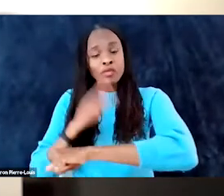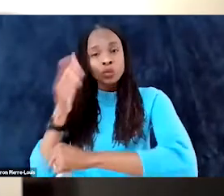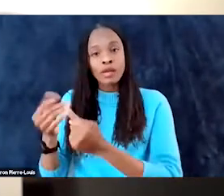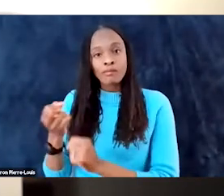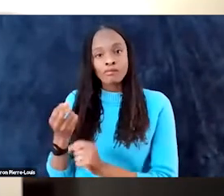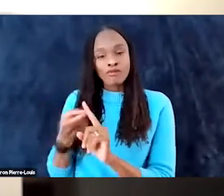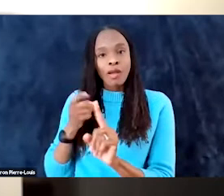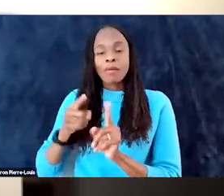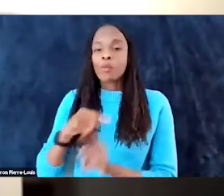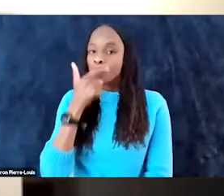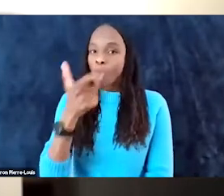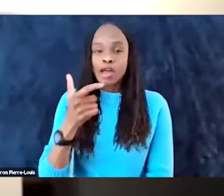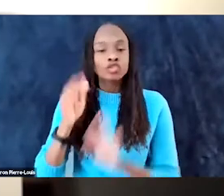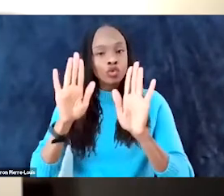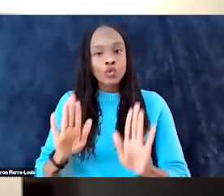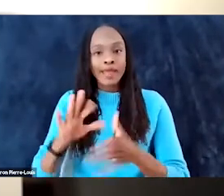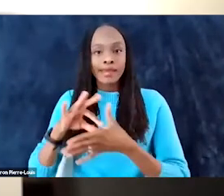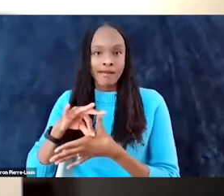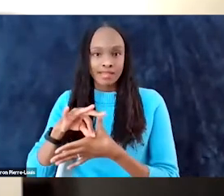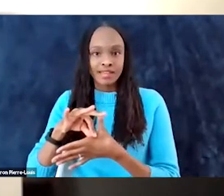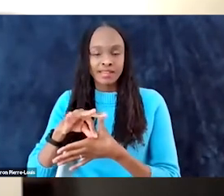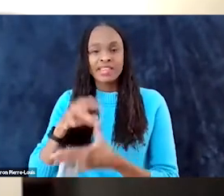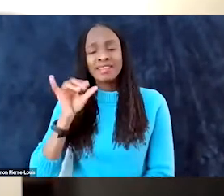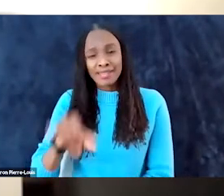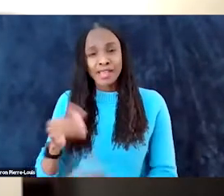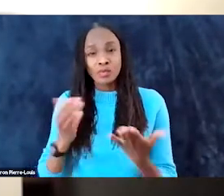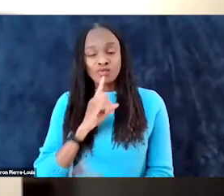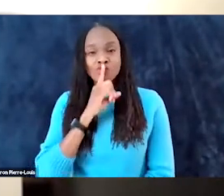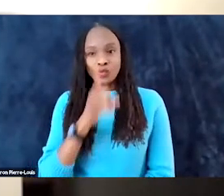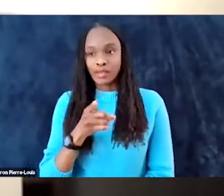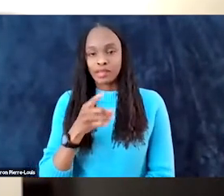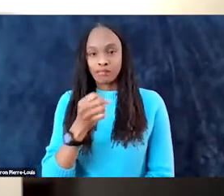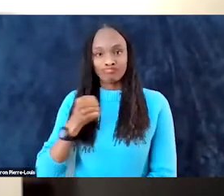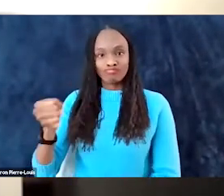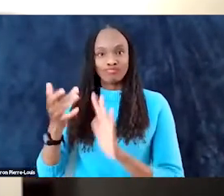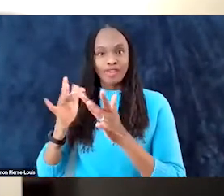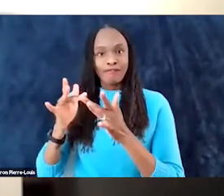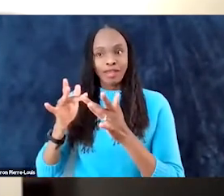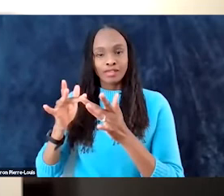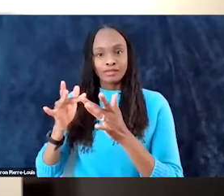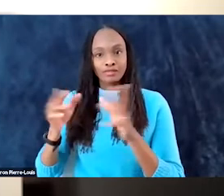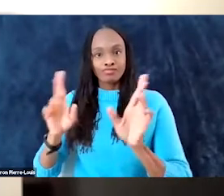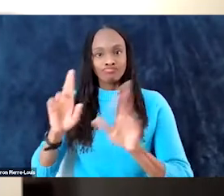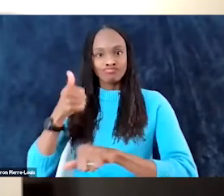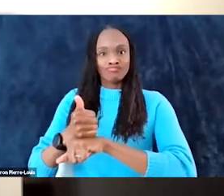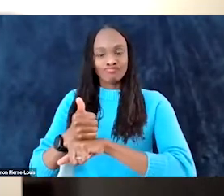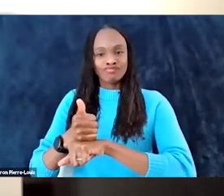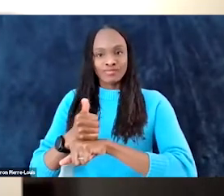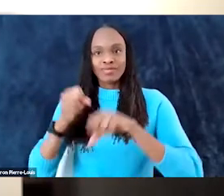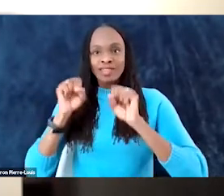great content. And that's what really put Netflix in place, when they could go